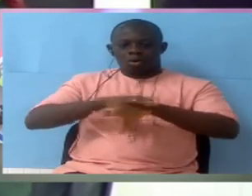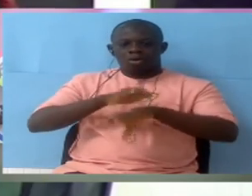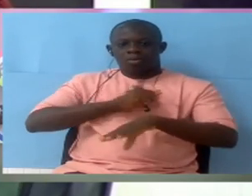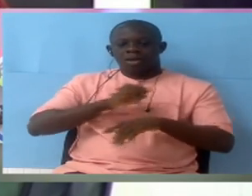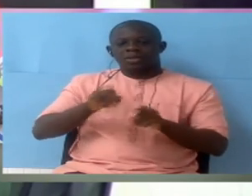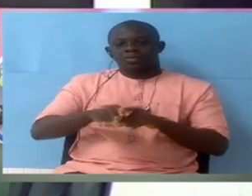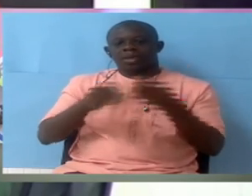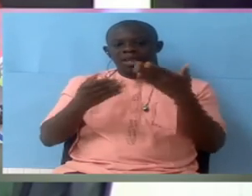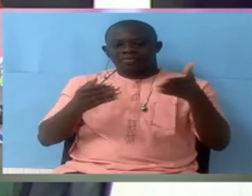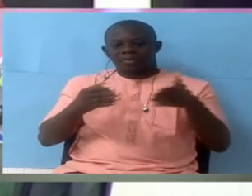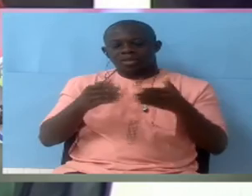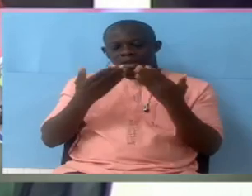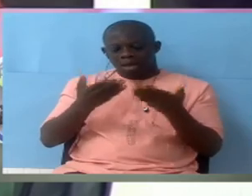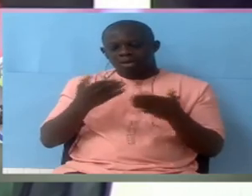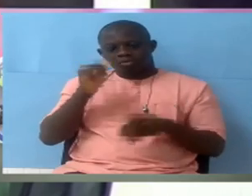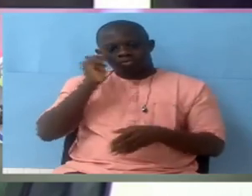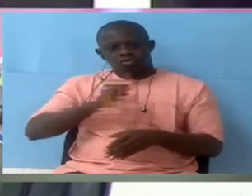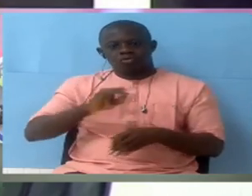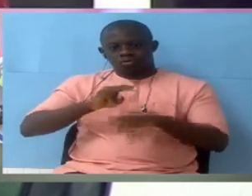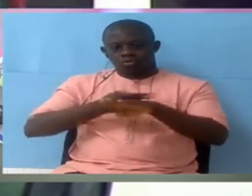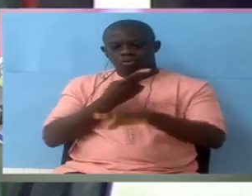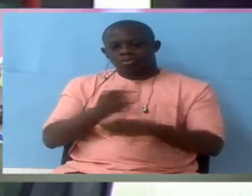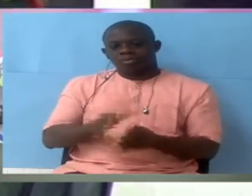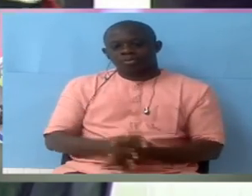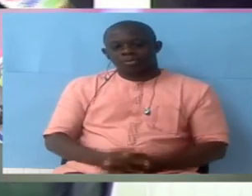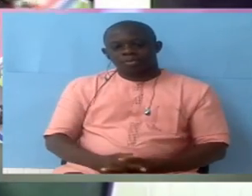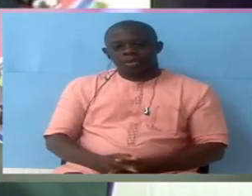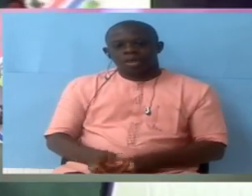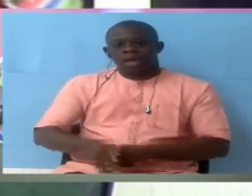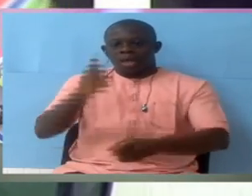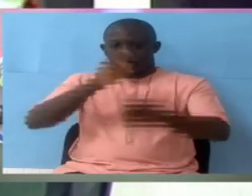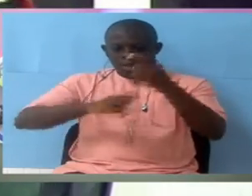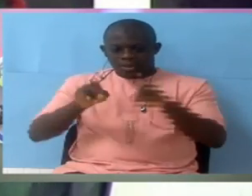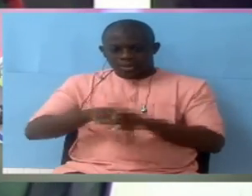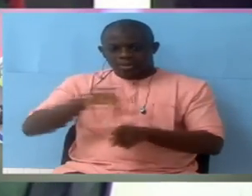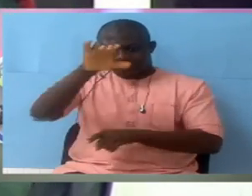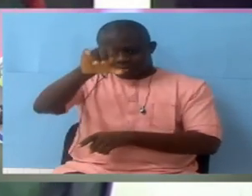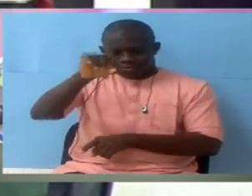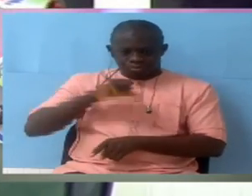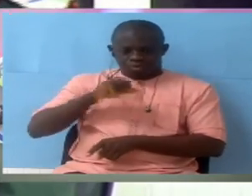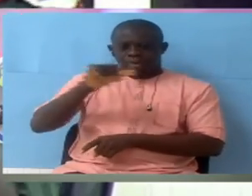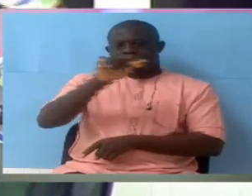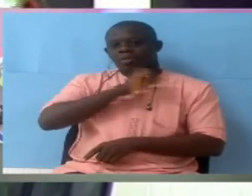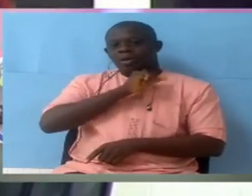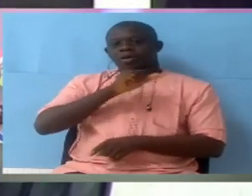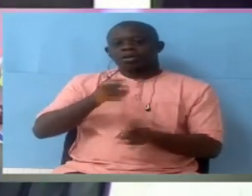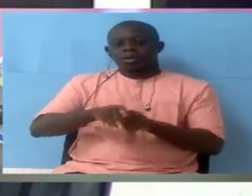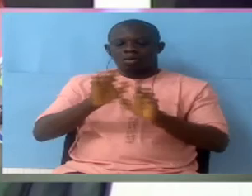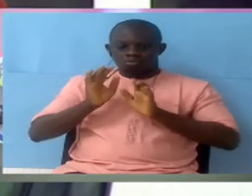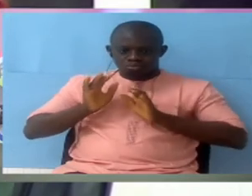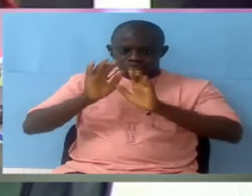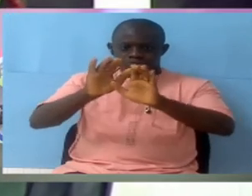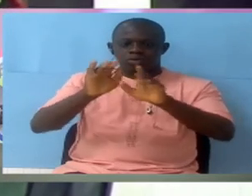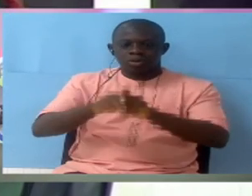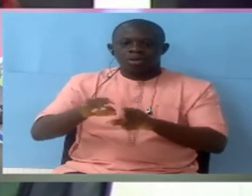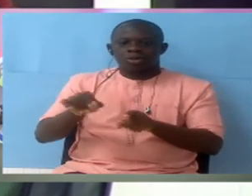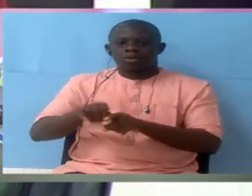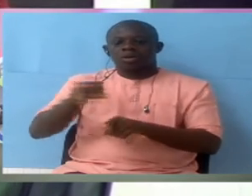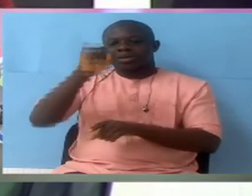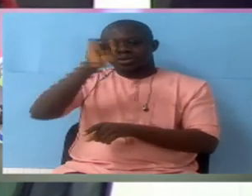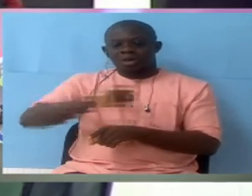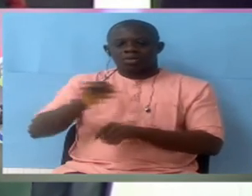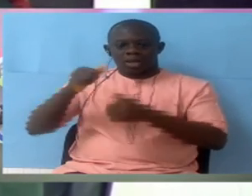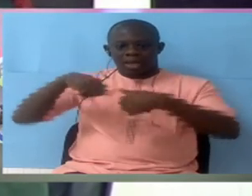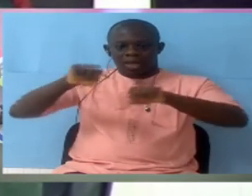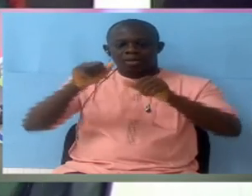gañu bo xamne def na mako ci suma loxo chamoñ bi. They then bring me back. Ci lañ ma delosi wat. Push me towards the south. Push ma ci